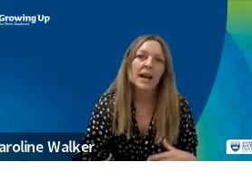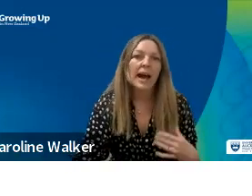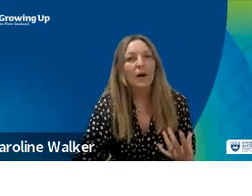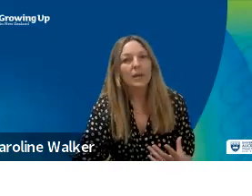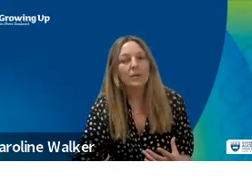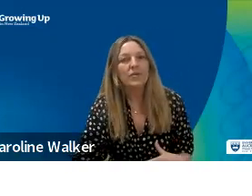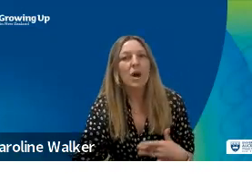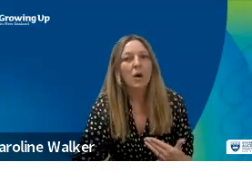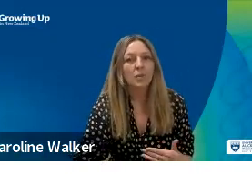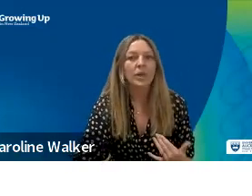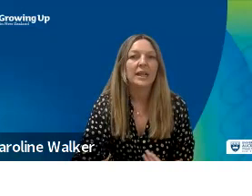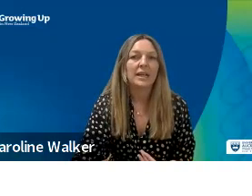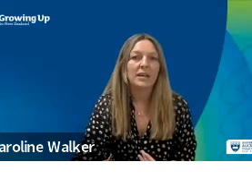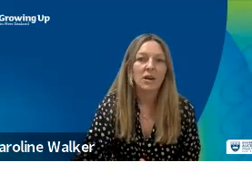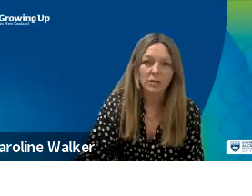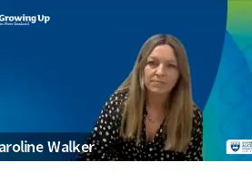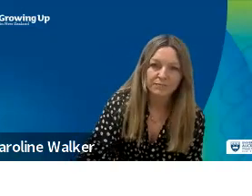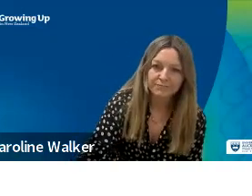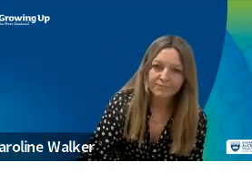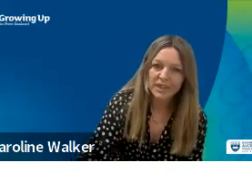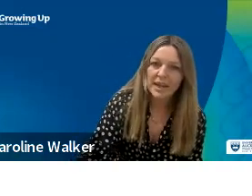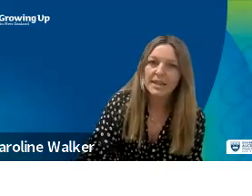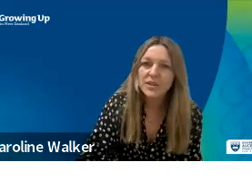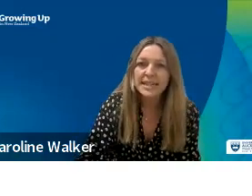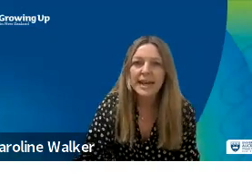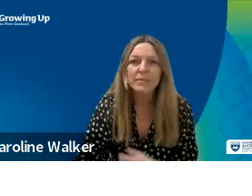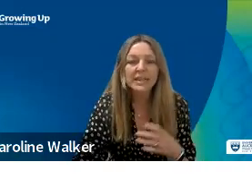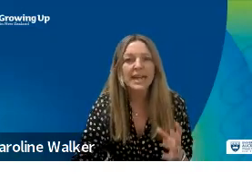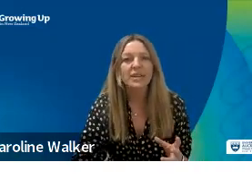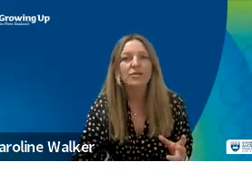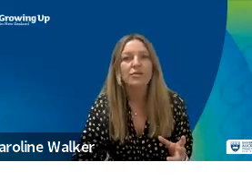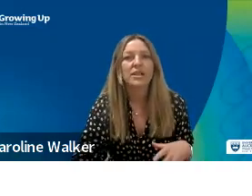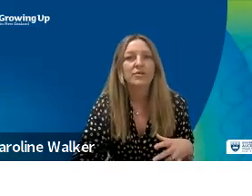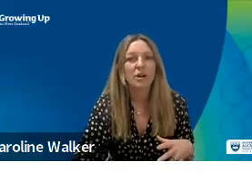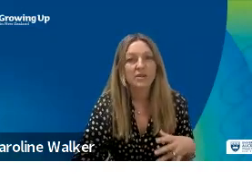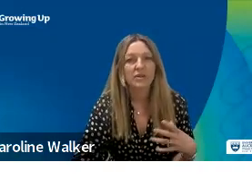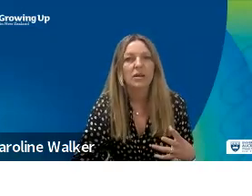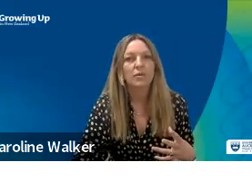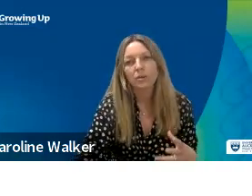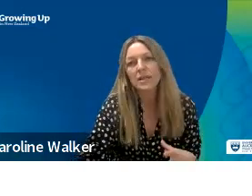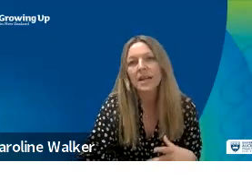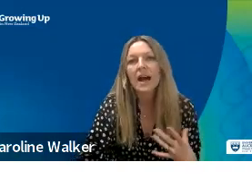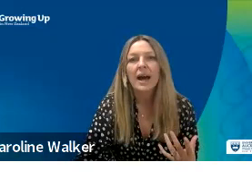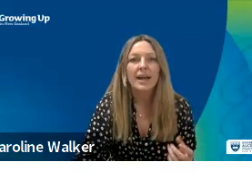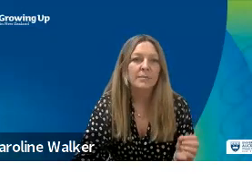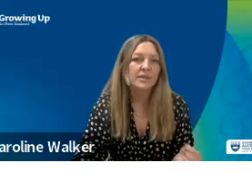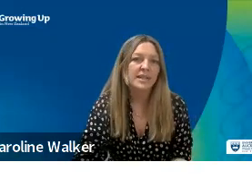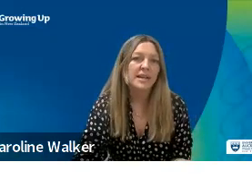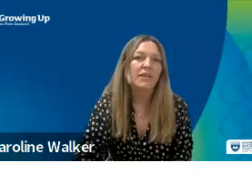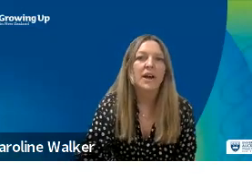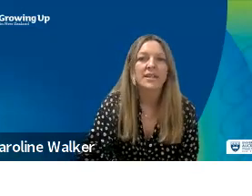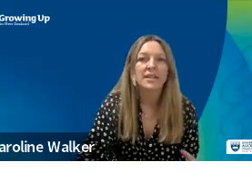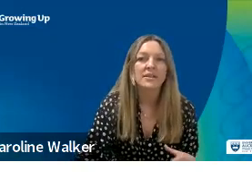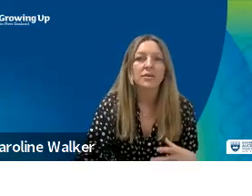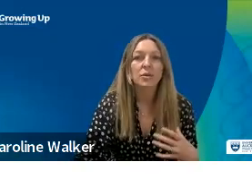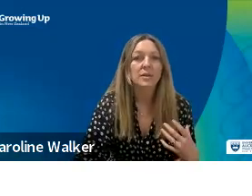around how people in the home were getting along. So today I'm going to take you through these results for the cohort and present